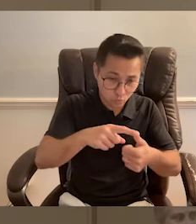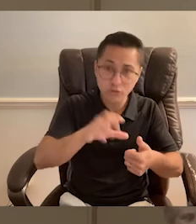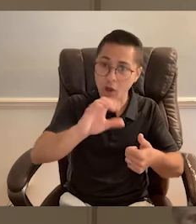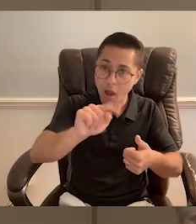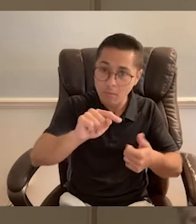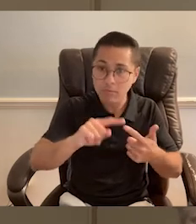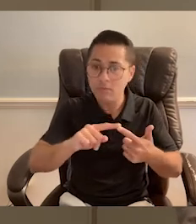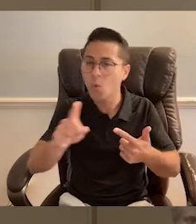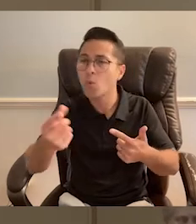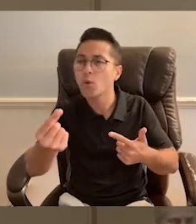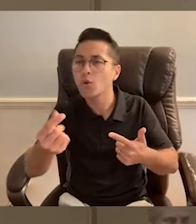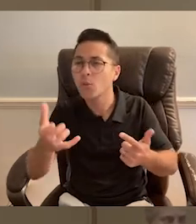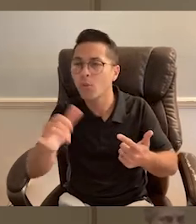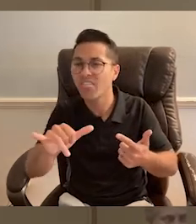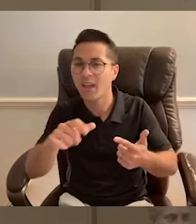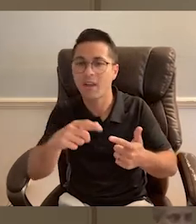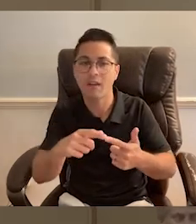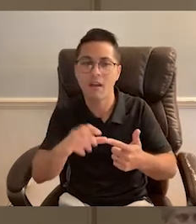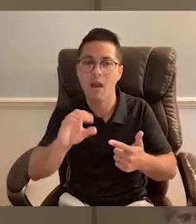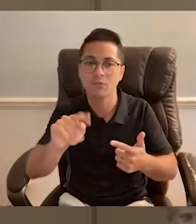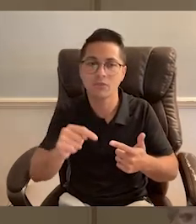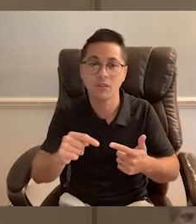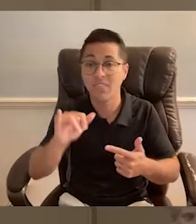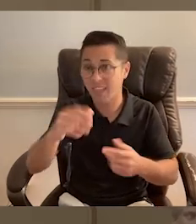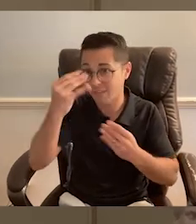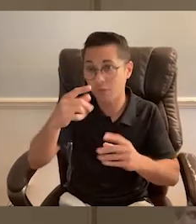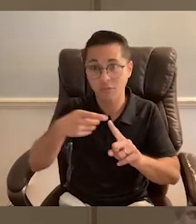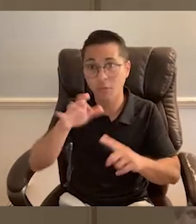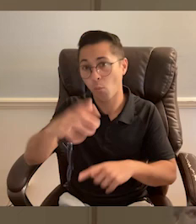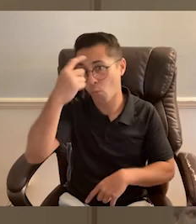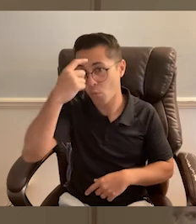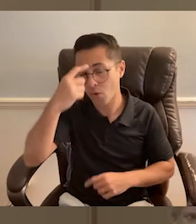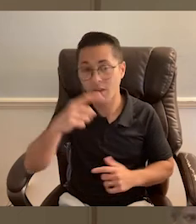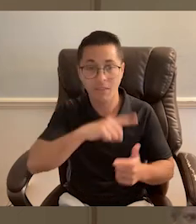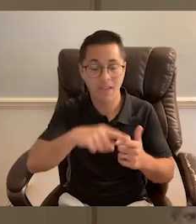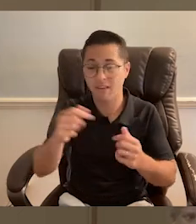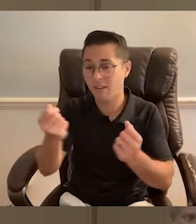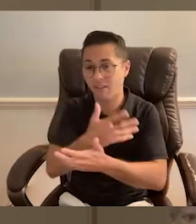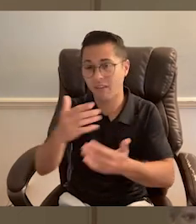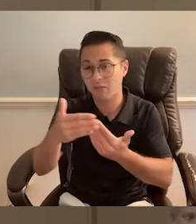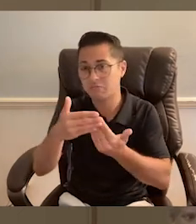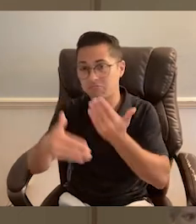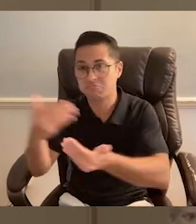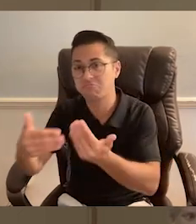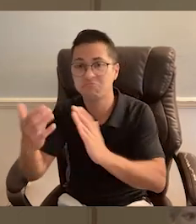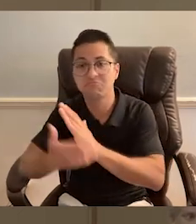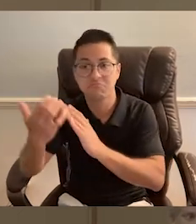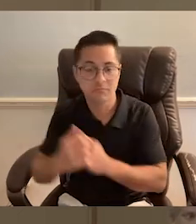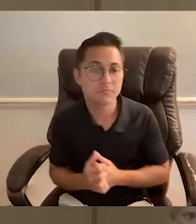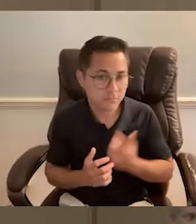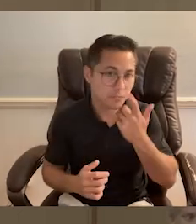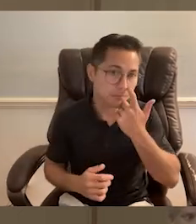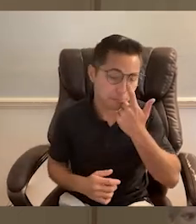thing, when we use the brain computer, we call it BCI. When we use the BCI, it takes a big toll on your brain, so we notice that